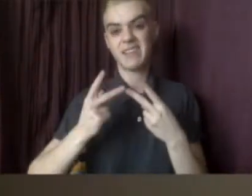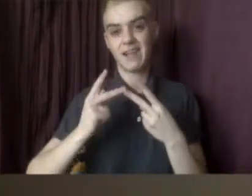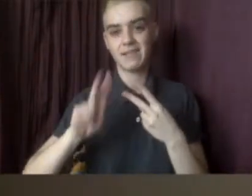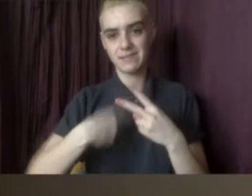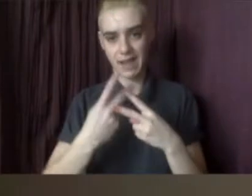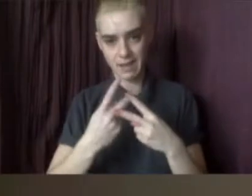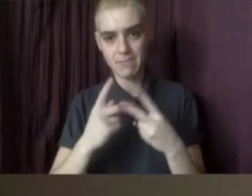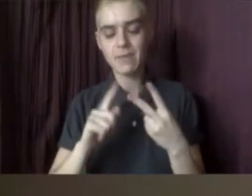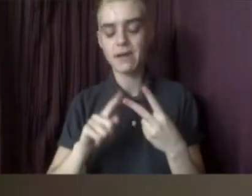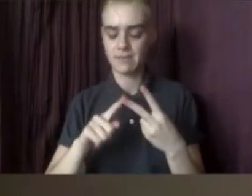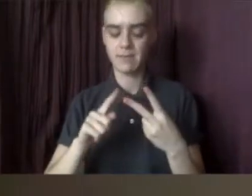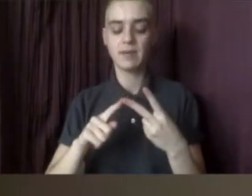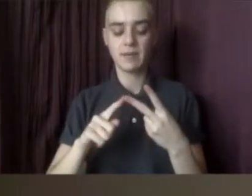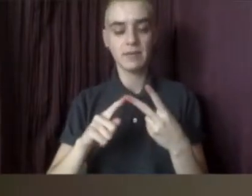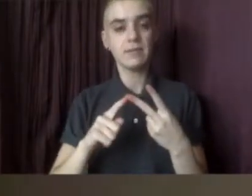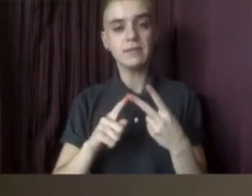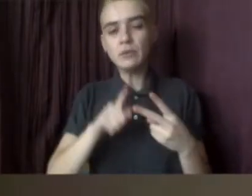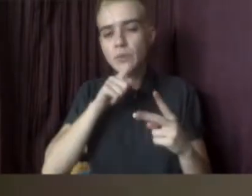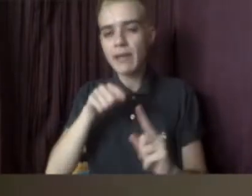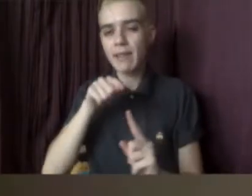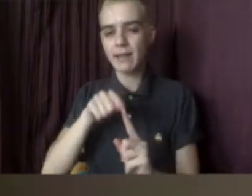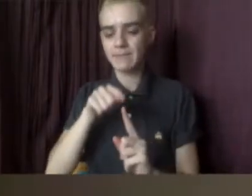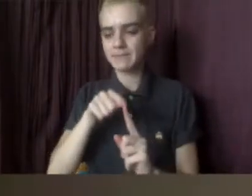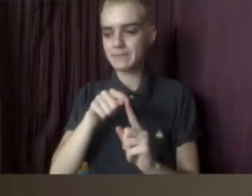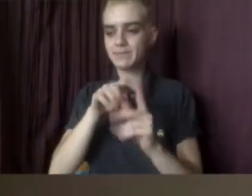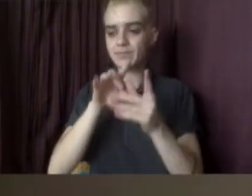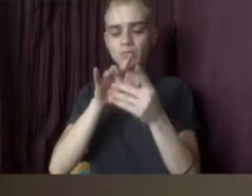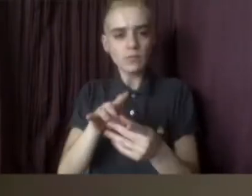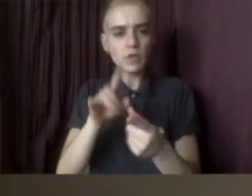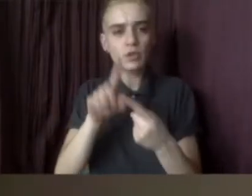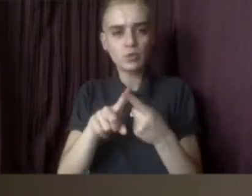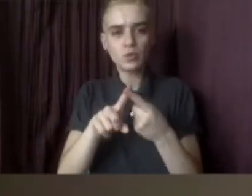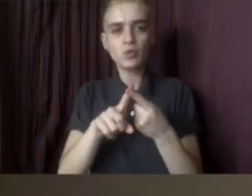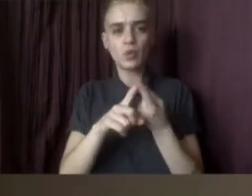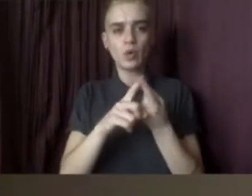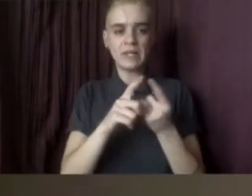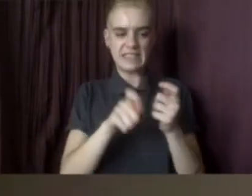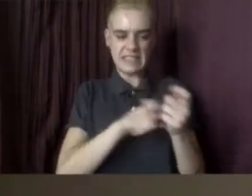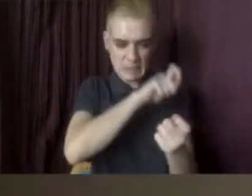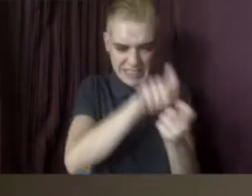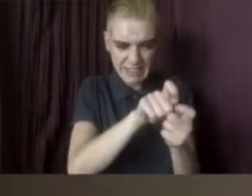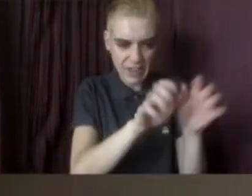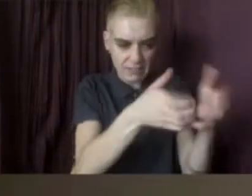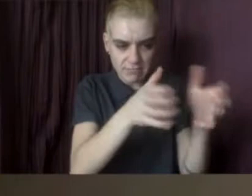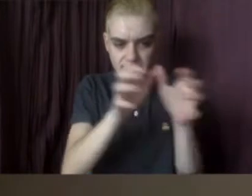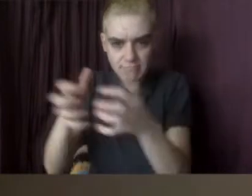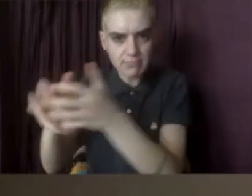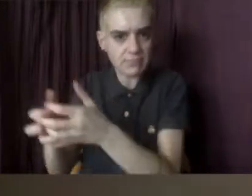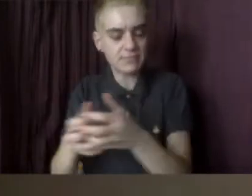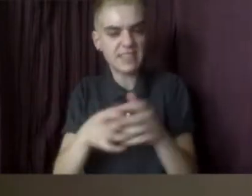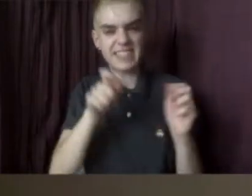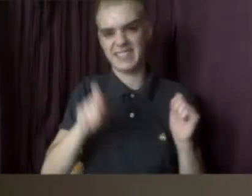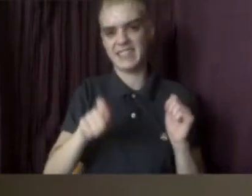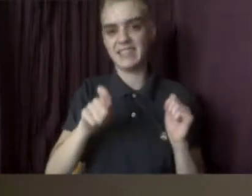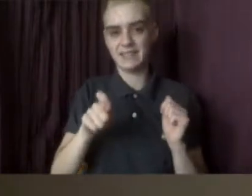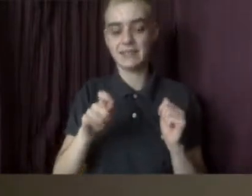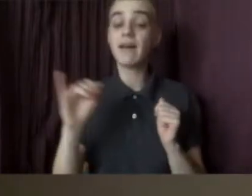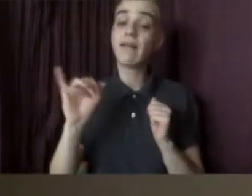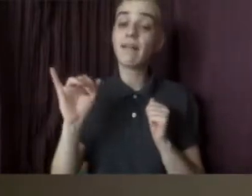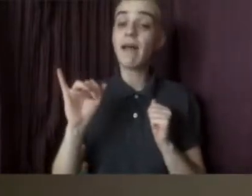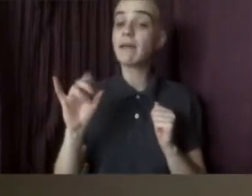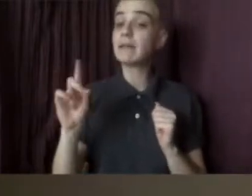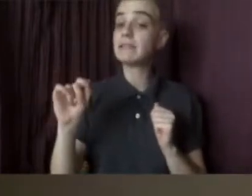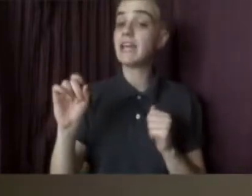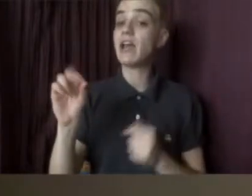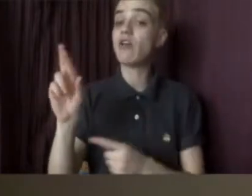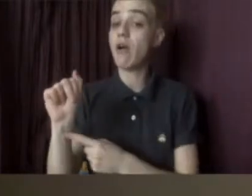populations, and these reforms can sometimes look like restoring their right to vote that had been taken away from them unjustly, or